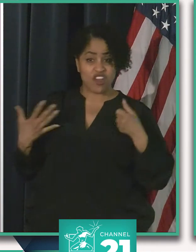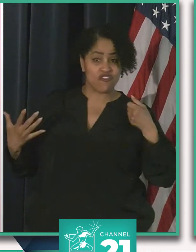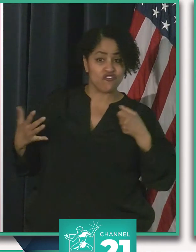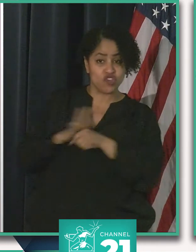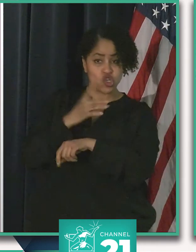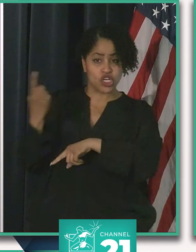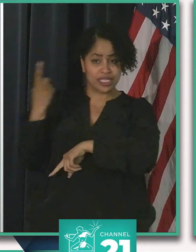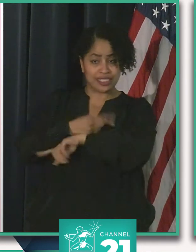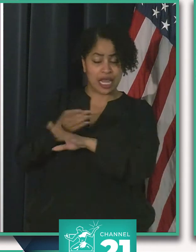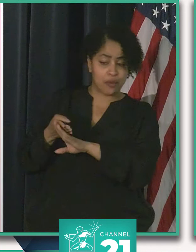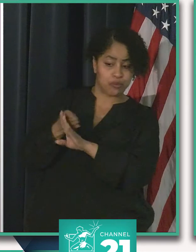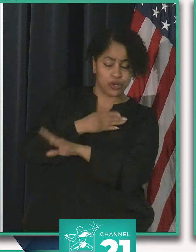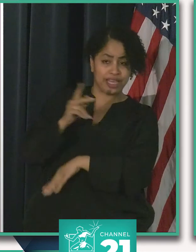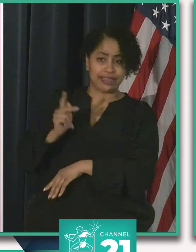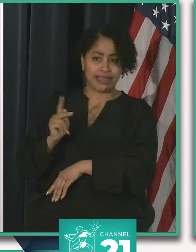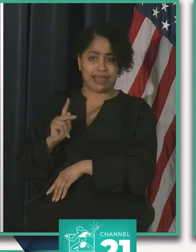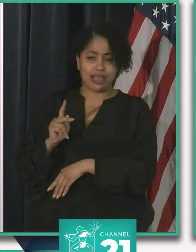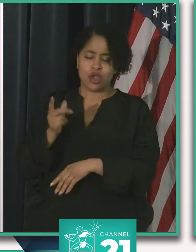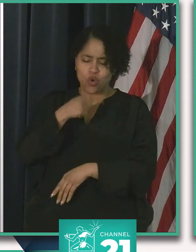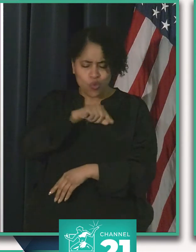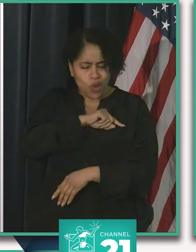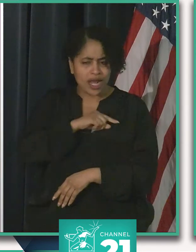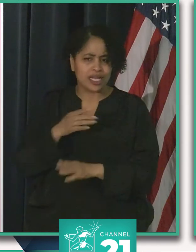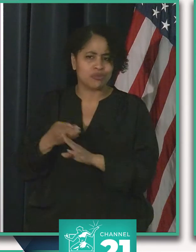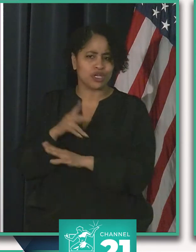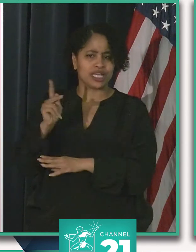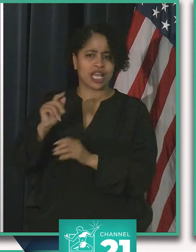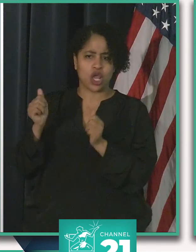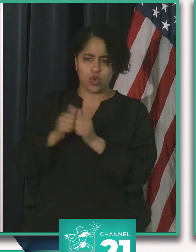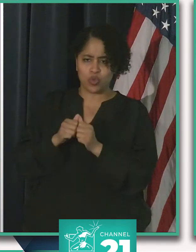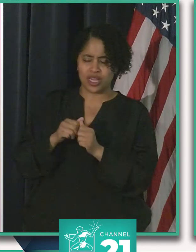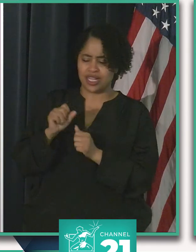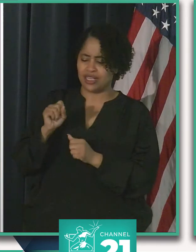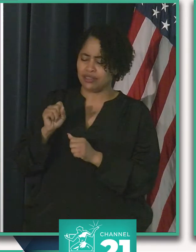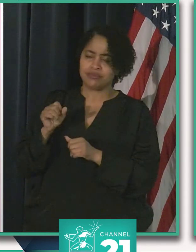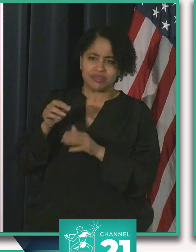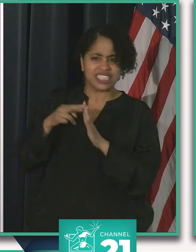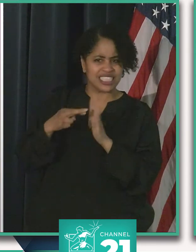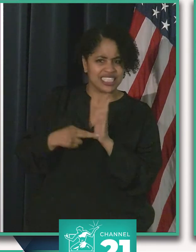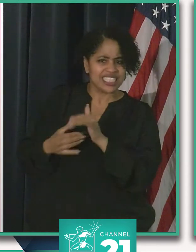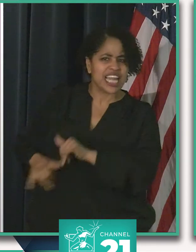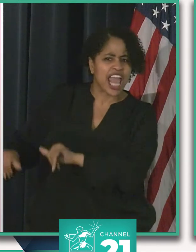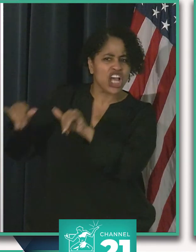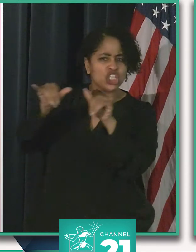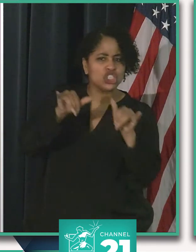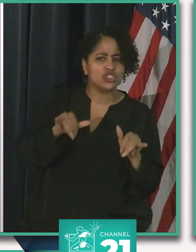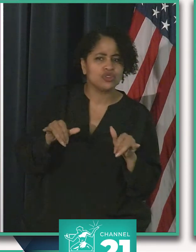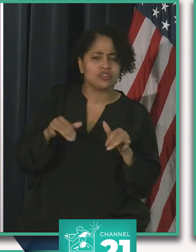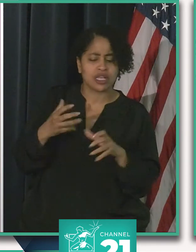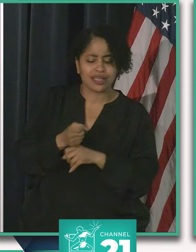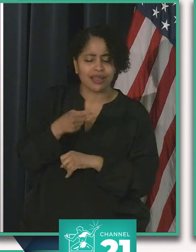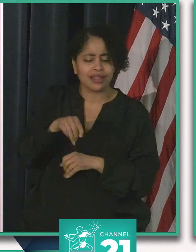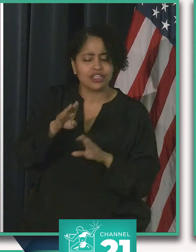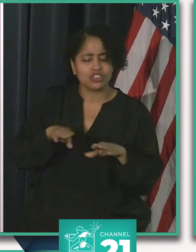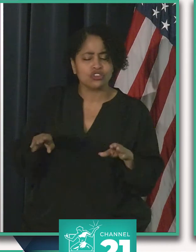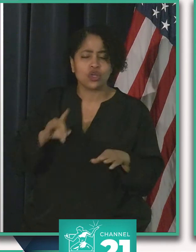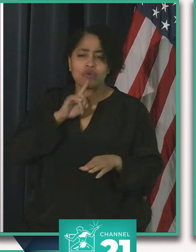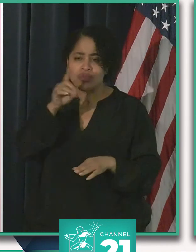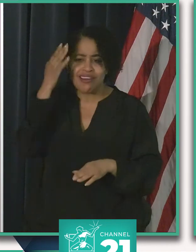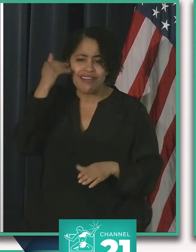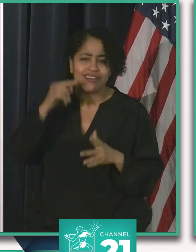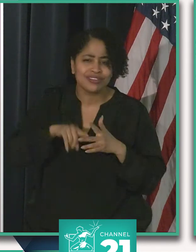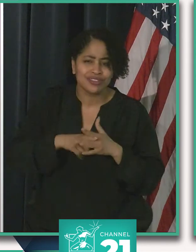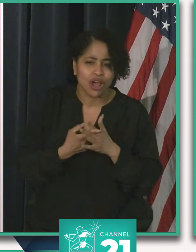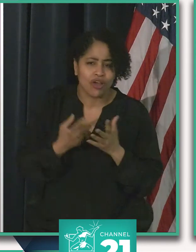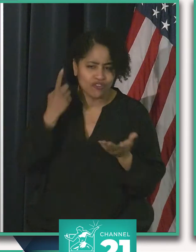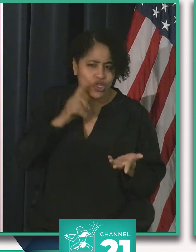full-day pre-K, quality pre-K with standards, and get these children a real head start.